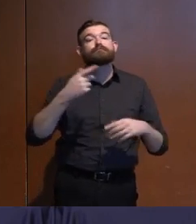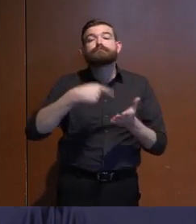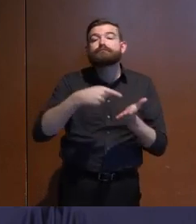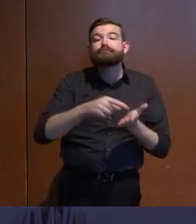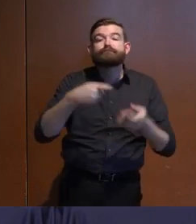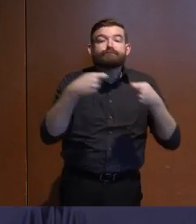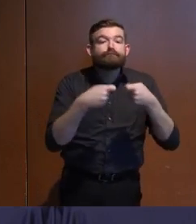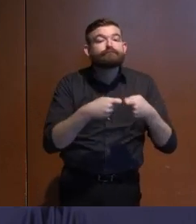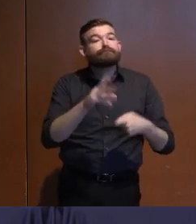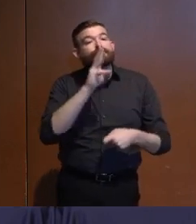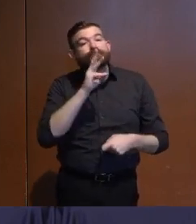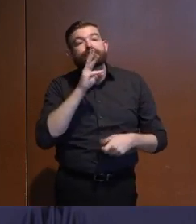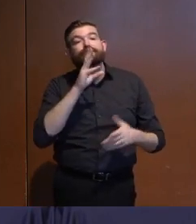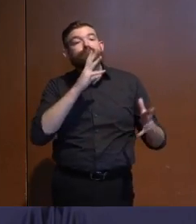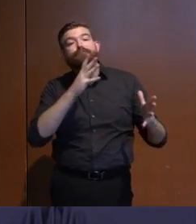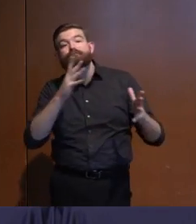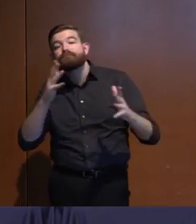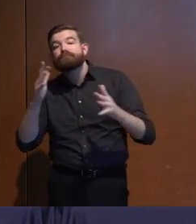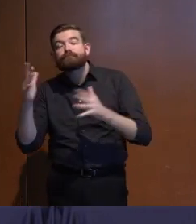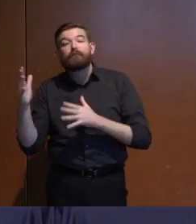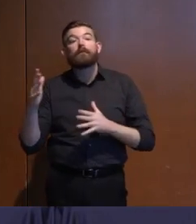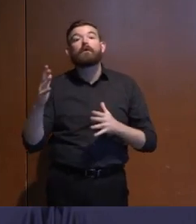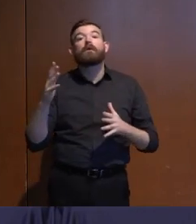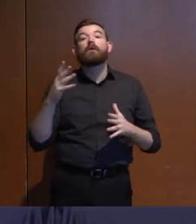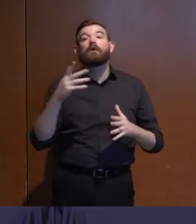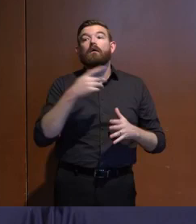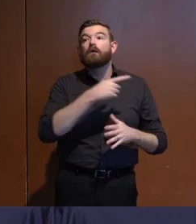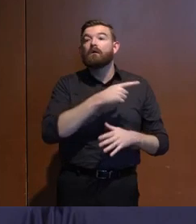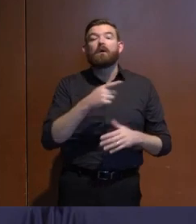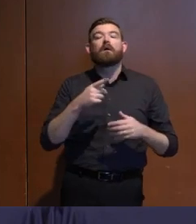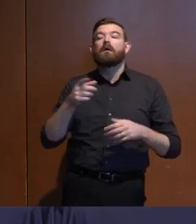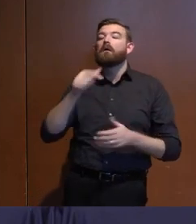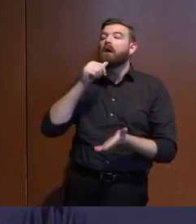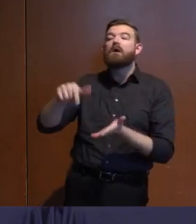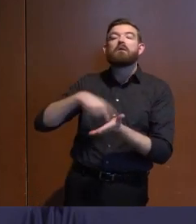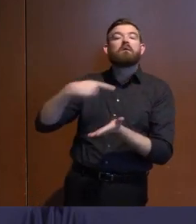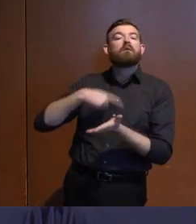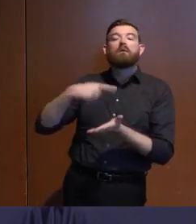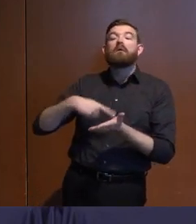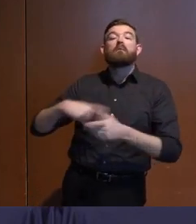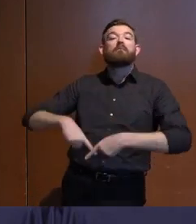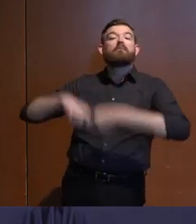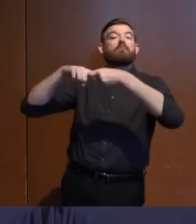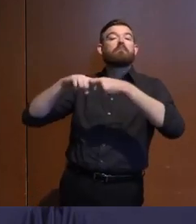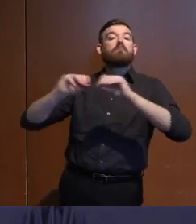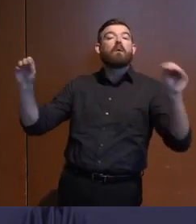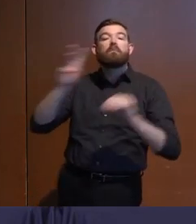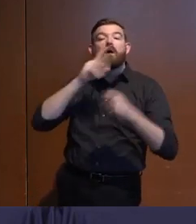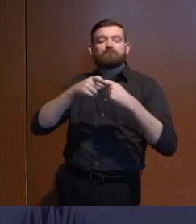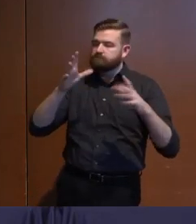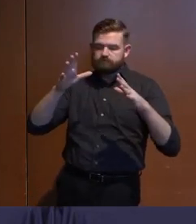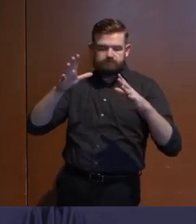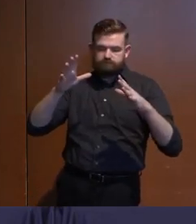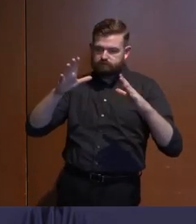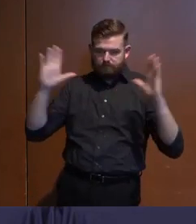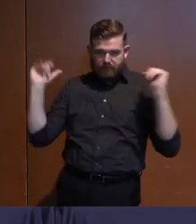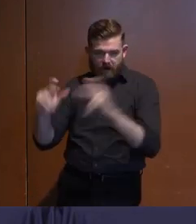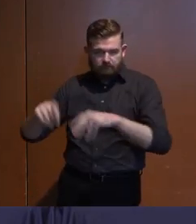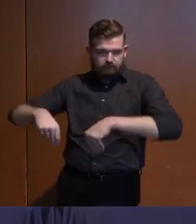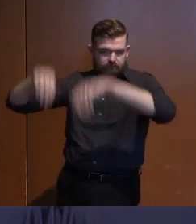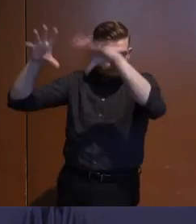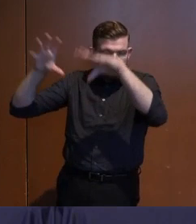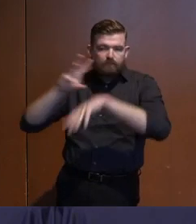shutoffs throughout this emergency, I also thank you for doing the right thing. The other day, I noted that we gave our municipal